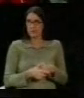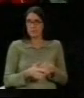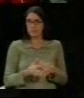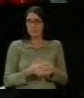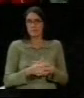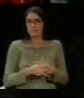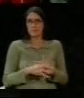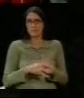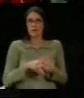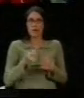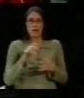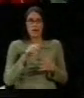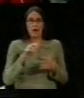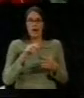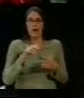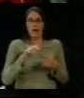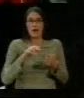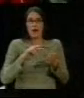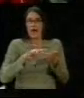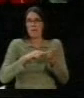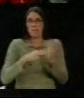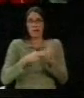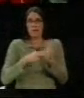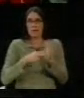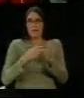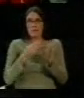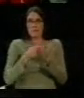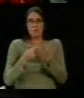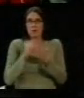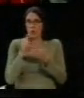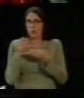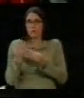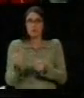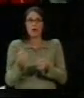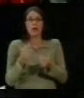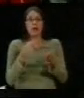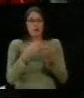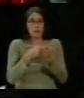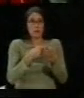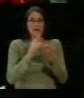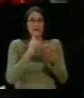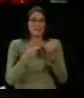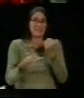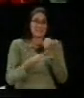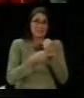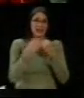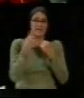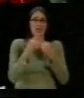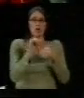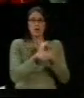It's not going to get spent. The money is earmarked for industrial parks.